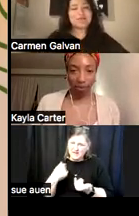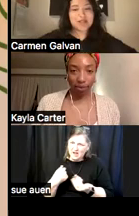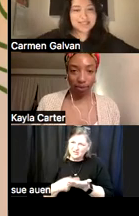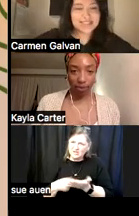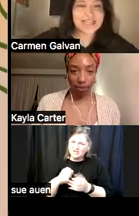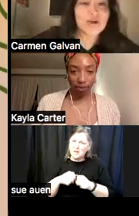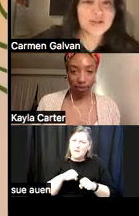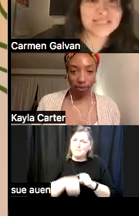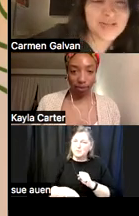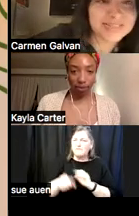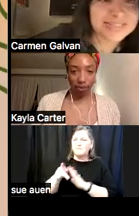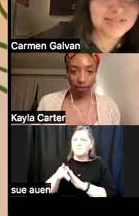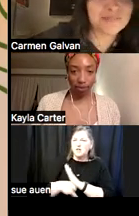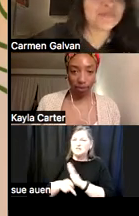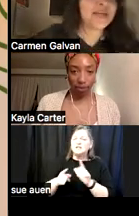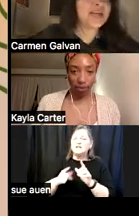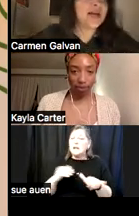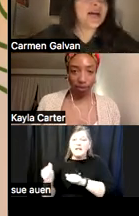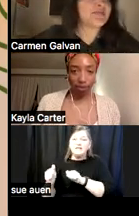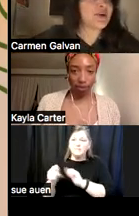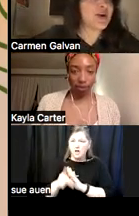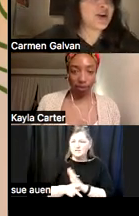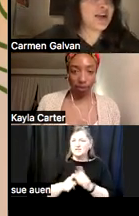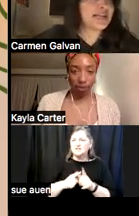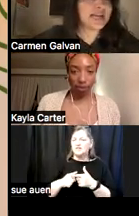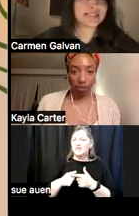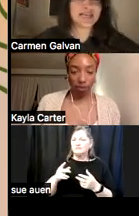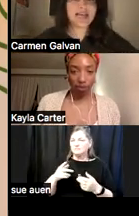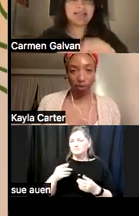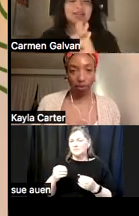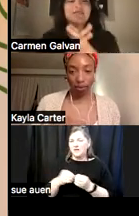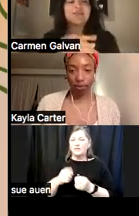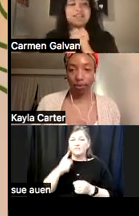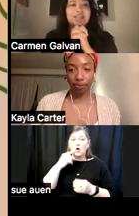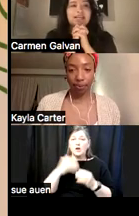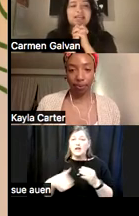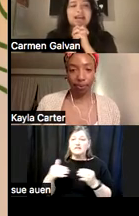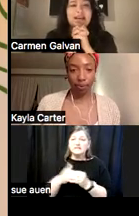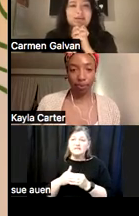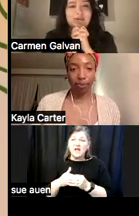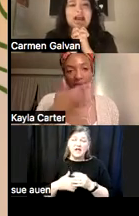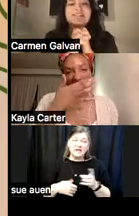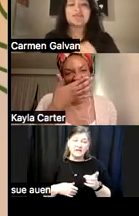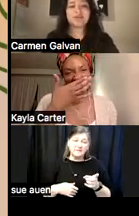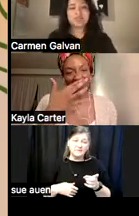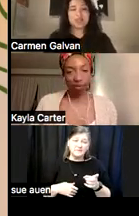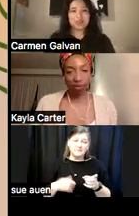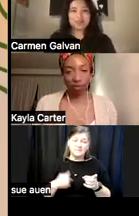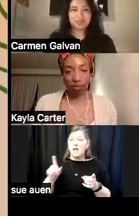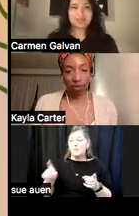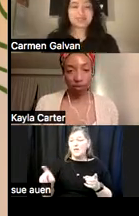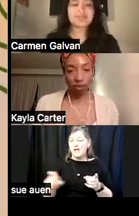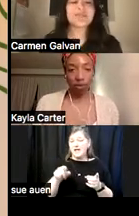bereavement leave policies and then colleague loss. So for our next slide, the first thing I would ask folks to